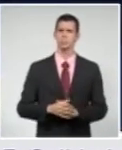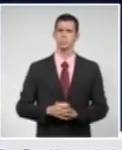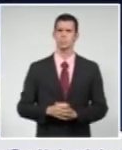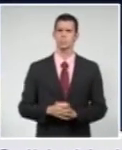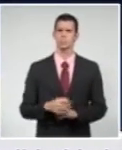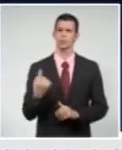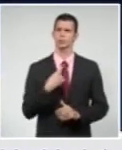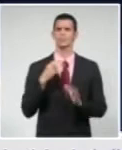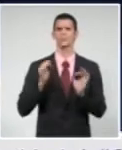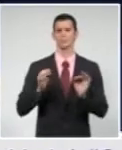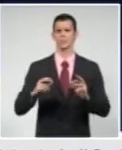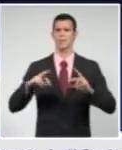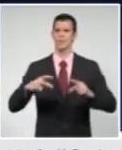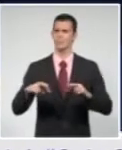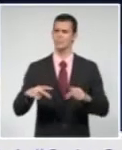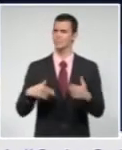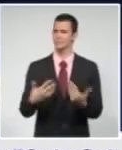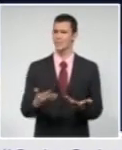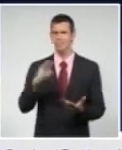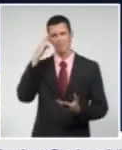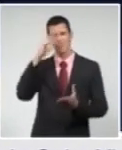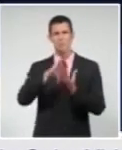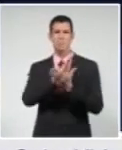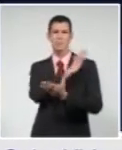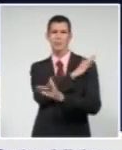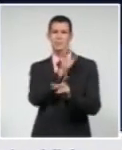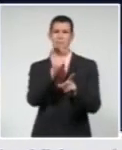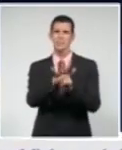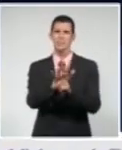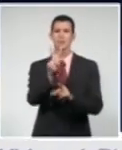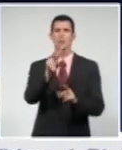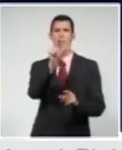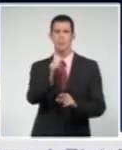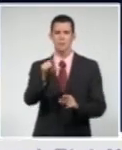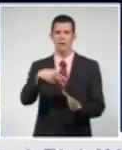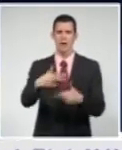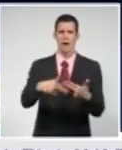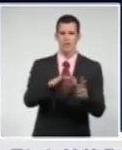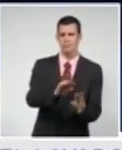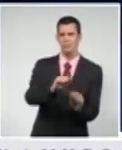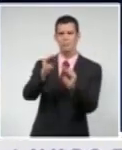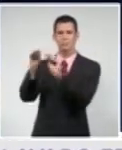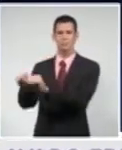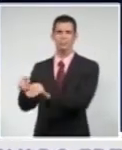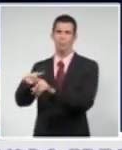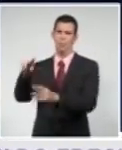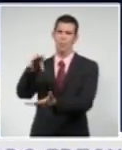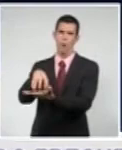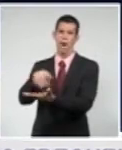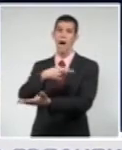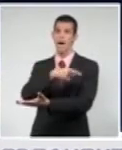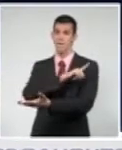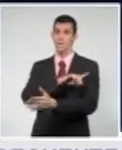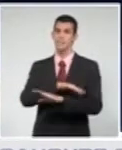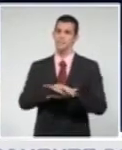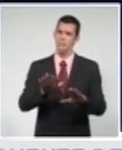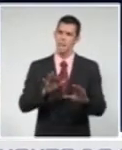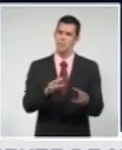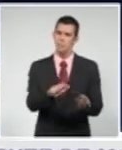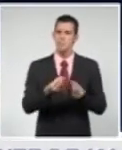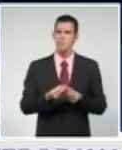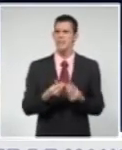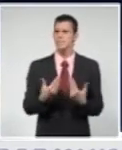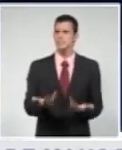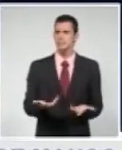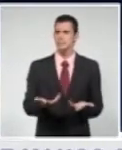Yesterday, 54 people, a positive result, were discharged from hospital, higher than the number